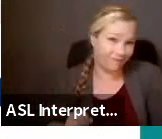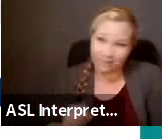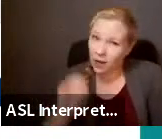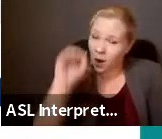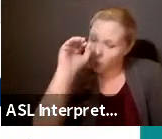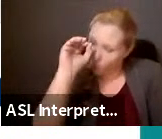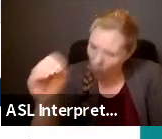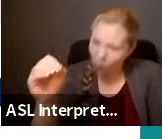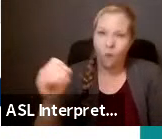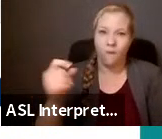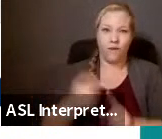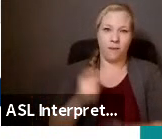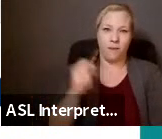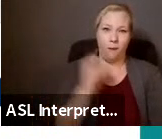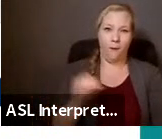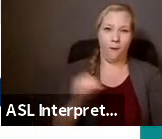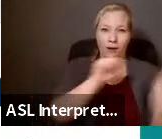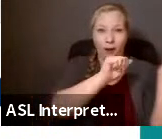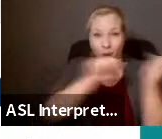sales tax.